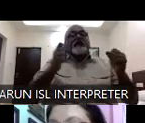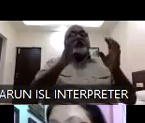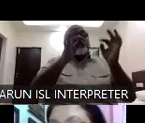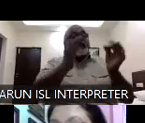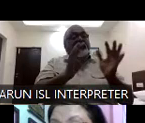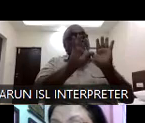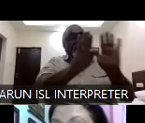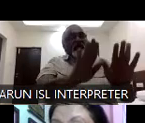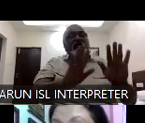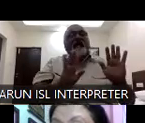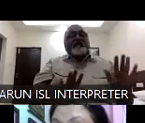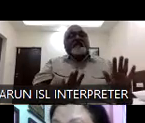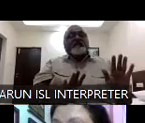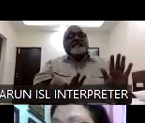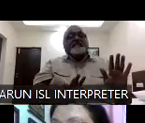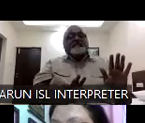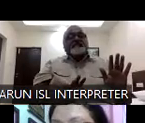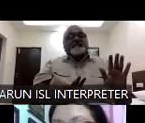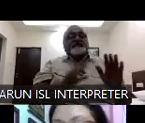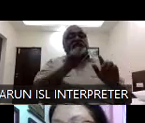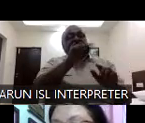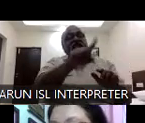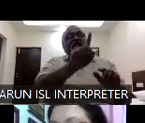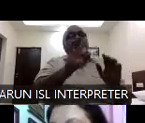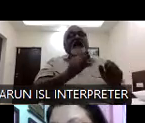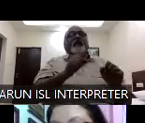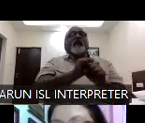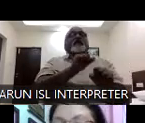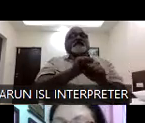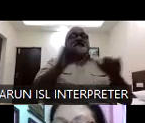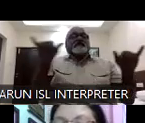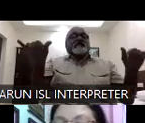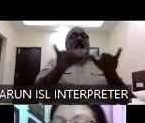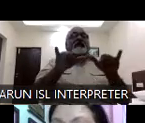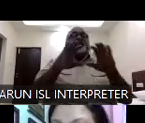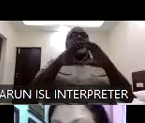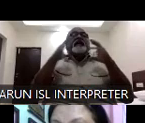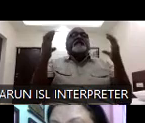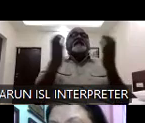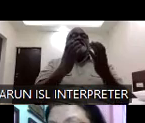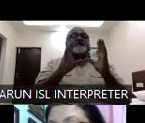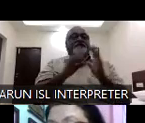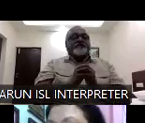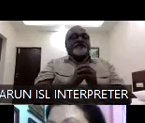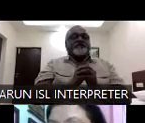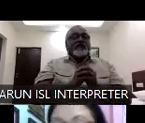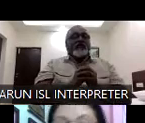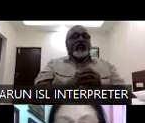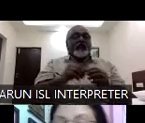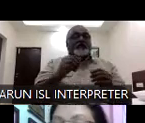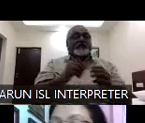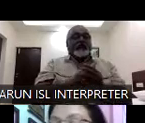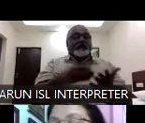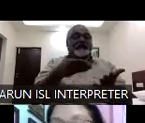They can actually work like a parliament. And the 73rd amendments in the constitution